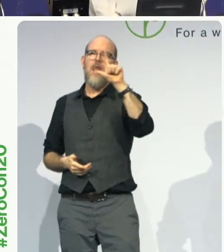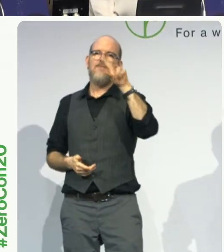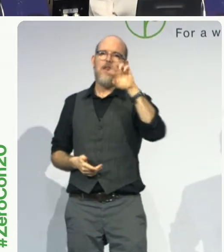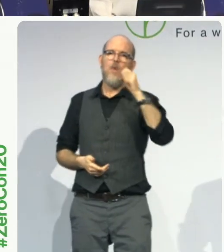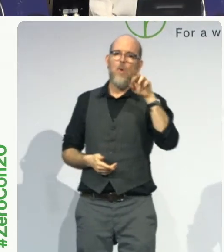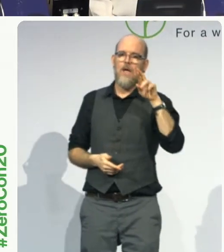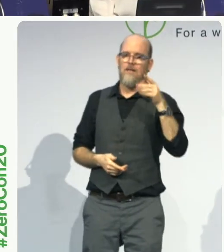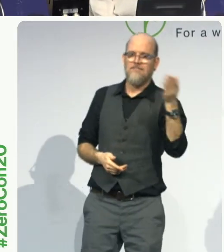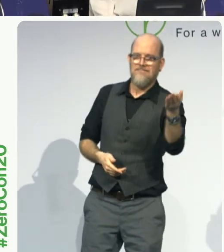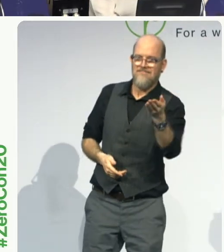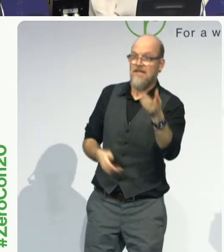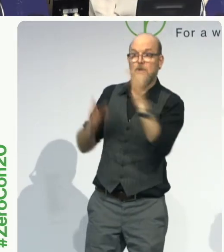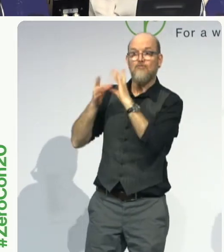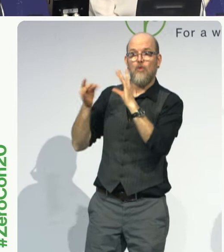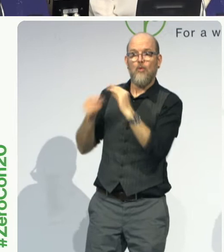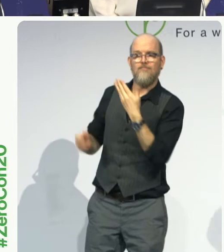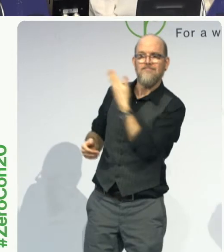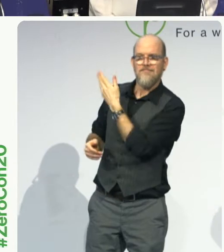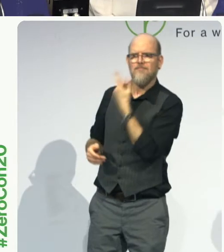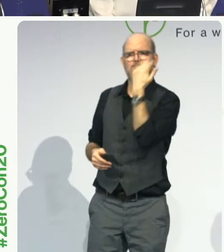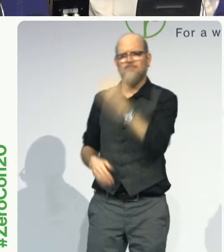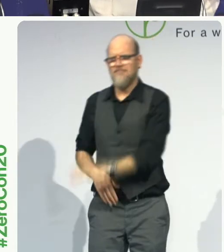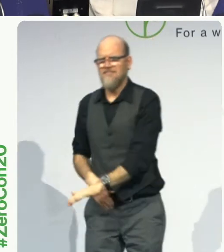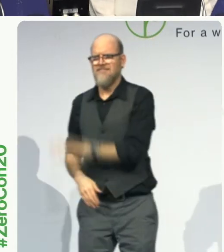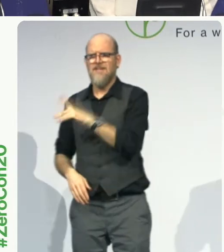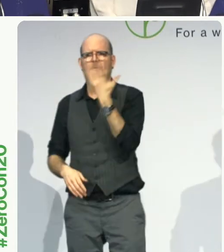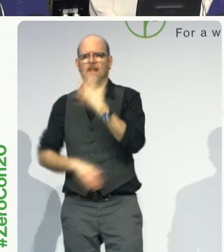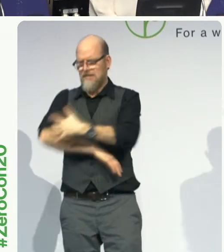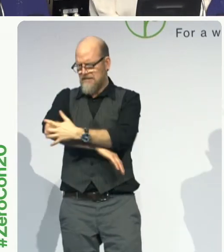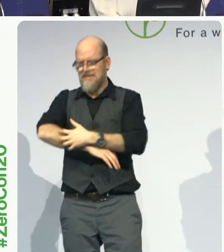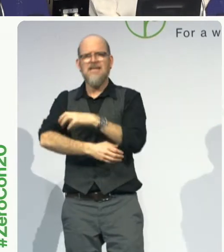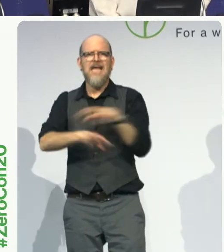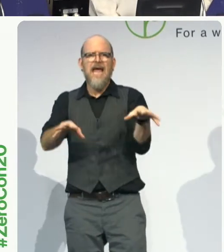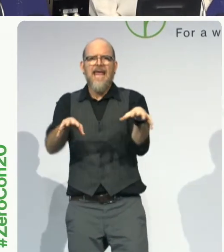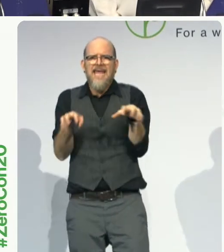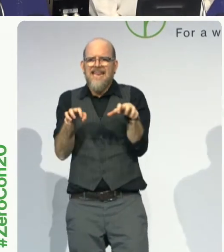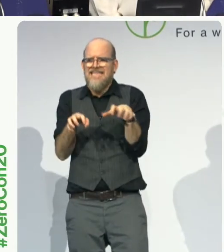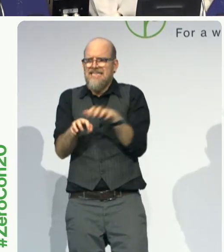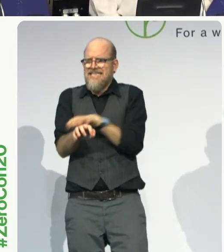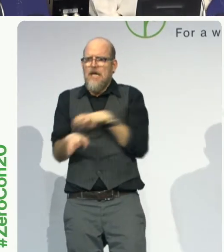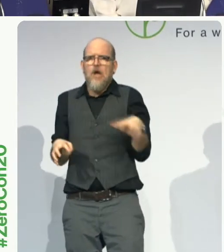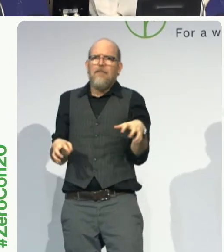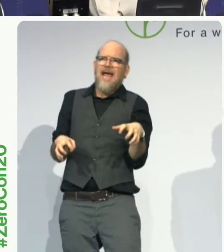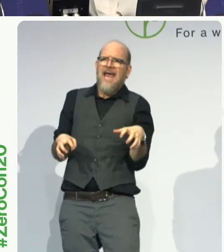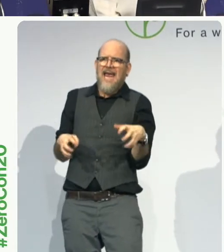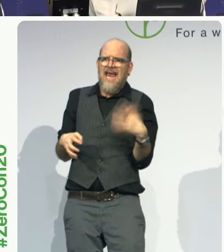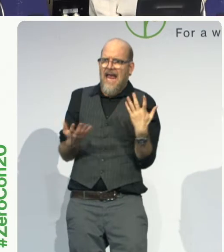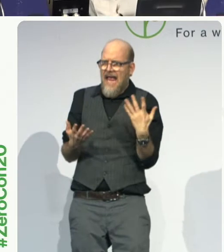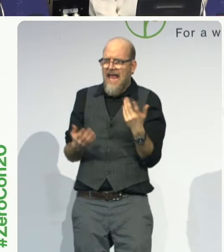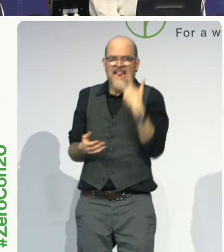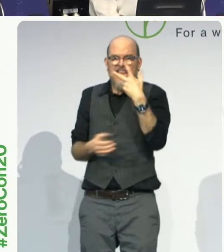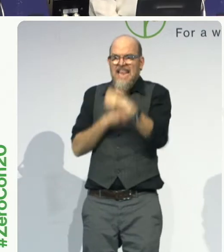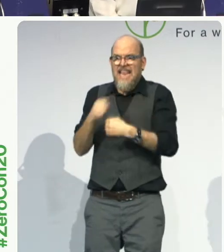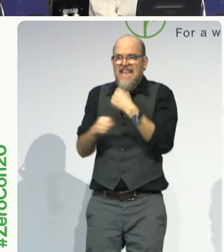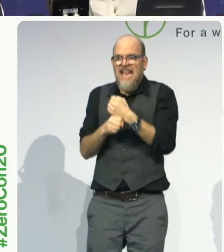arthritis. His parents did not have the resources to take him to the hospital, so he spent 3 years confined to his bed. Unable to